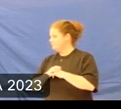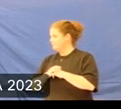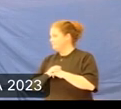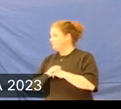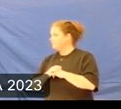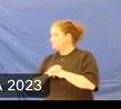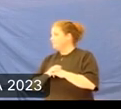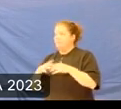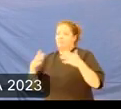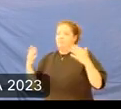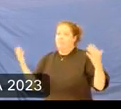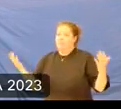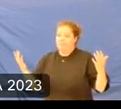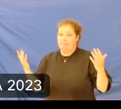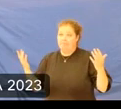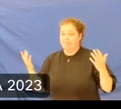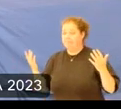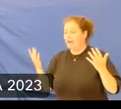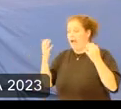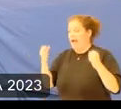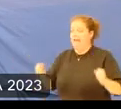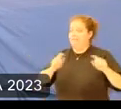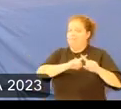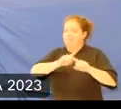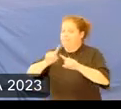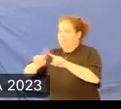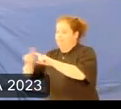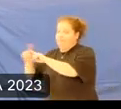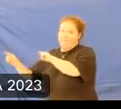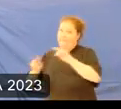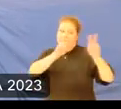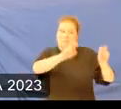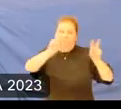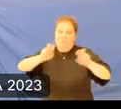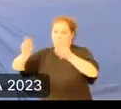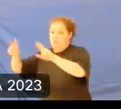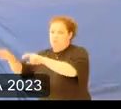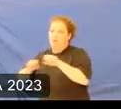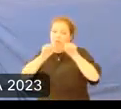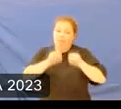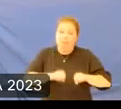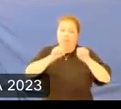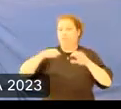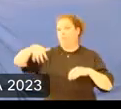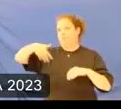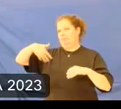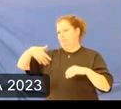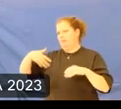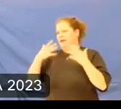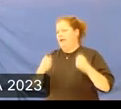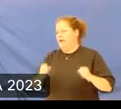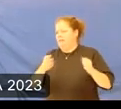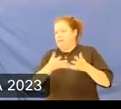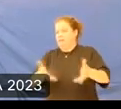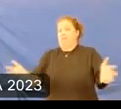many other subjects, but finally, I just want to emphasize that, you know, for humans, we